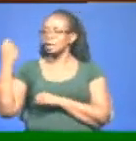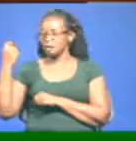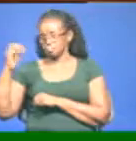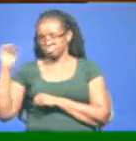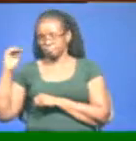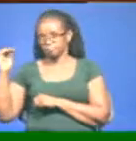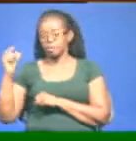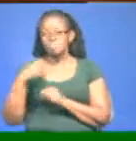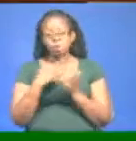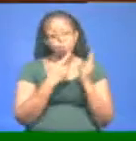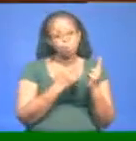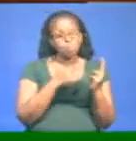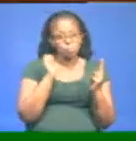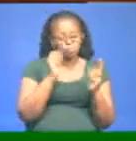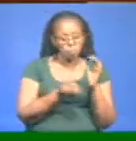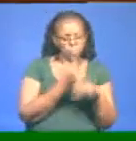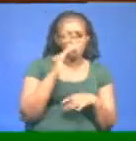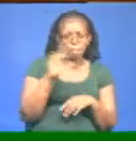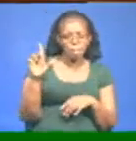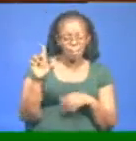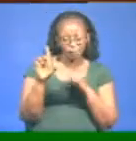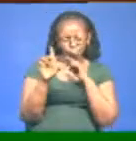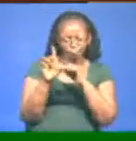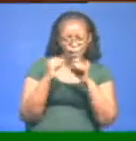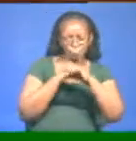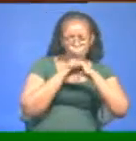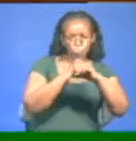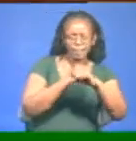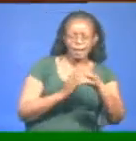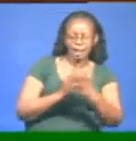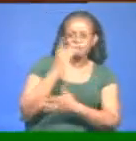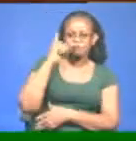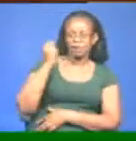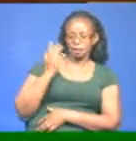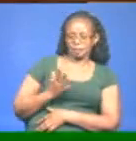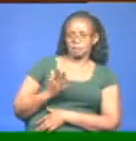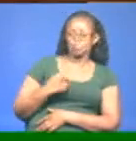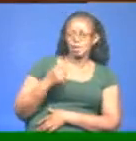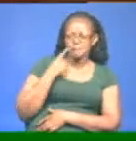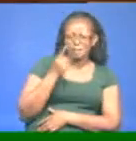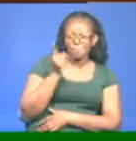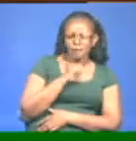going to protect the rights of Kenyans. We have seen on audios, videos, and also